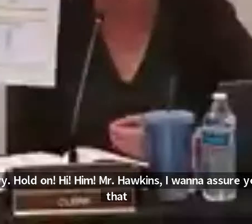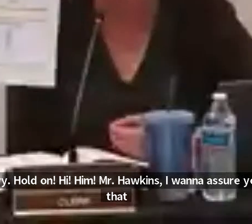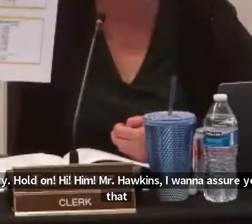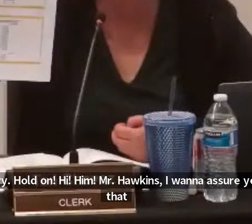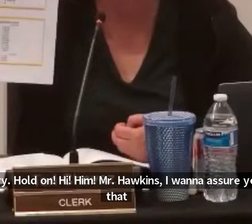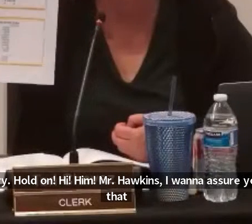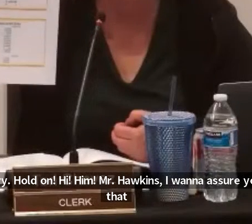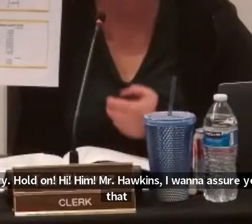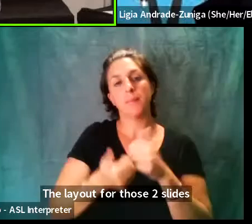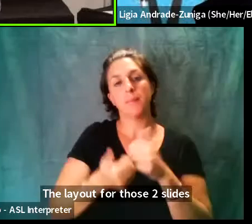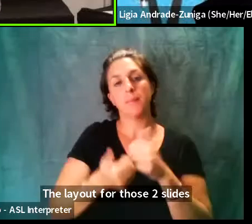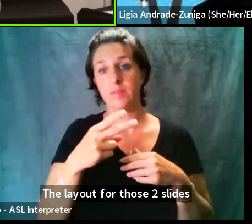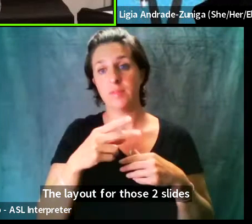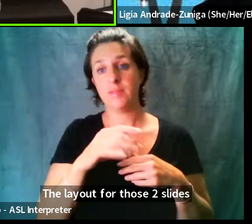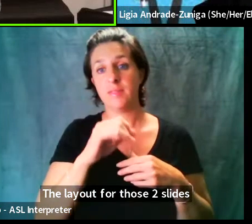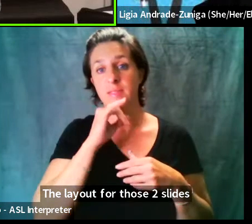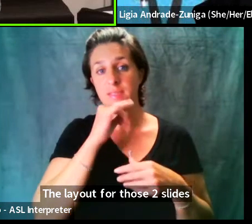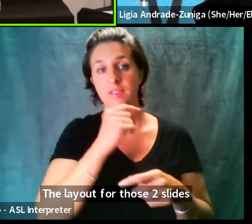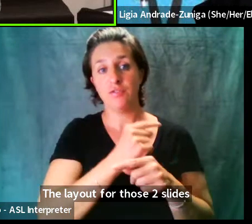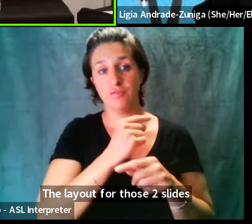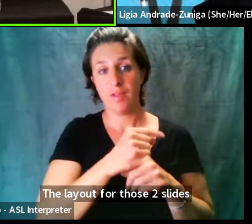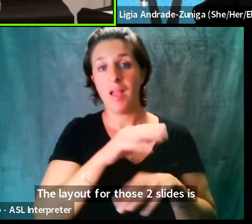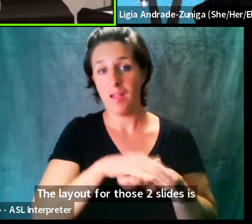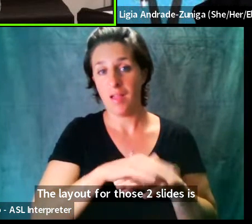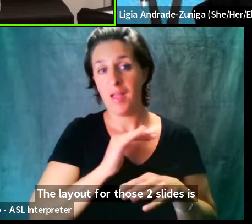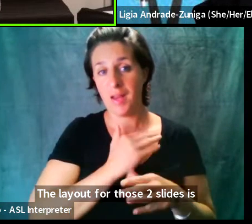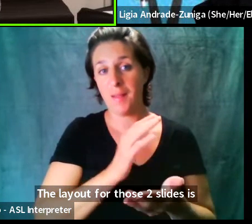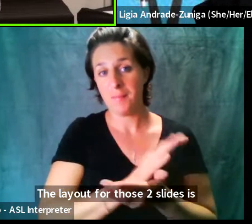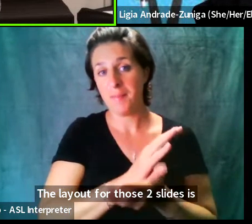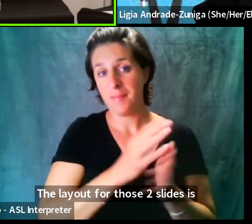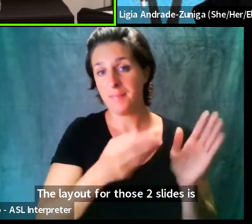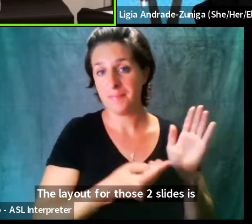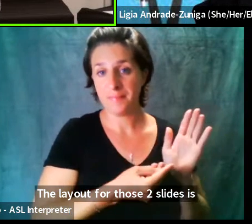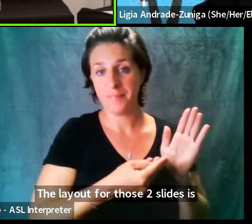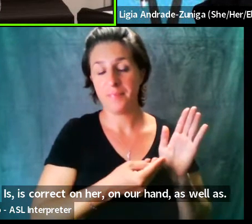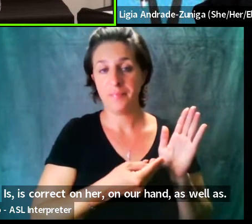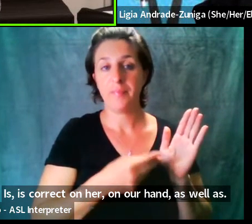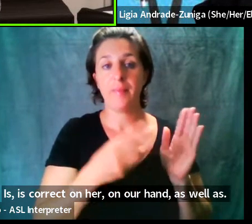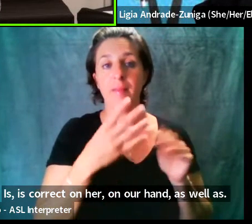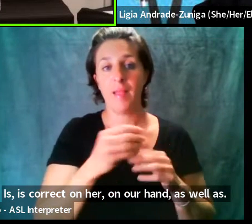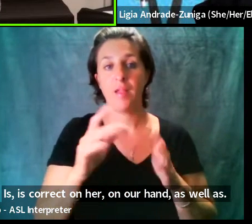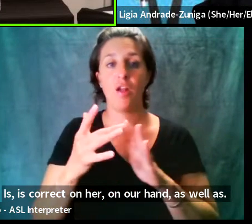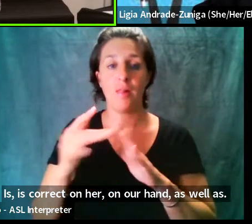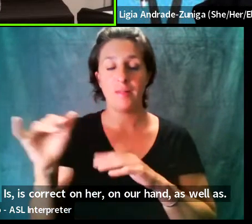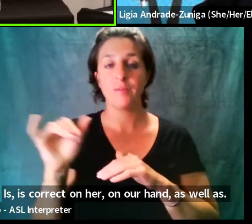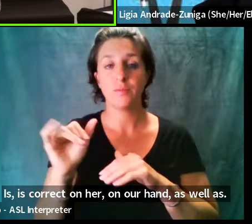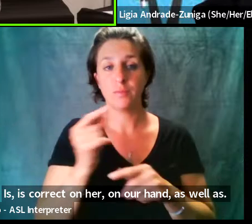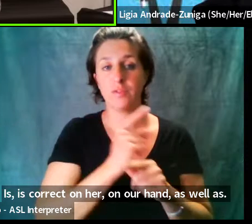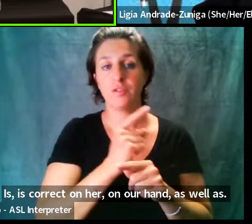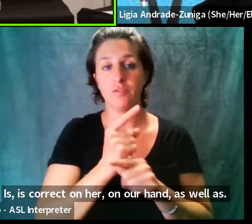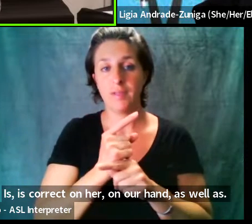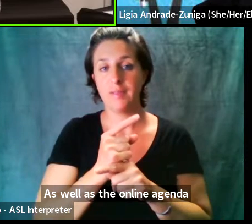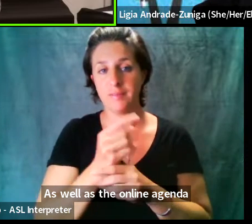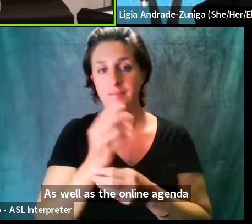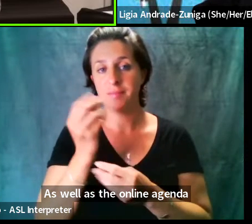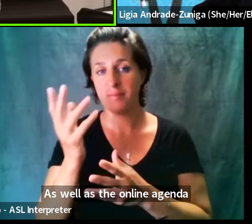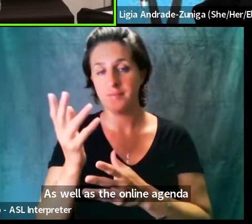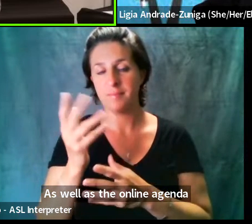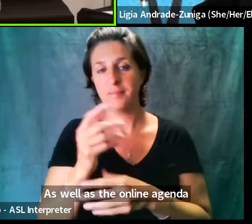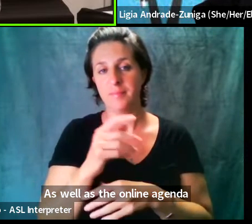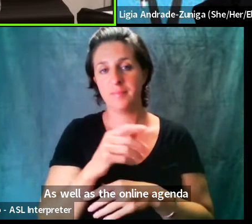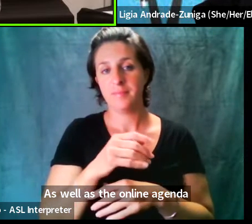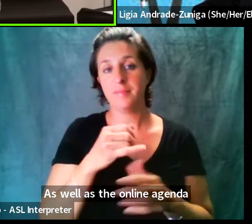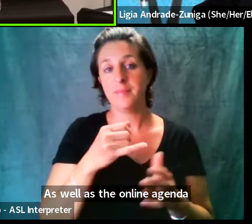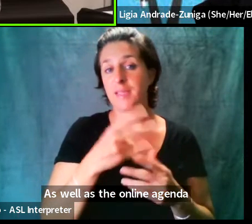is correct on our handout, as well as the online agenda attachment. So I want to reassure you that